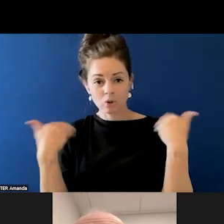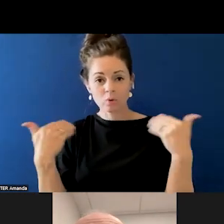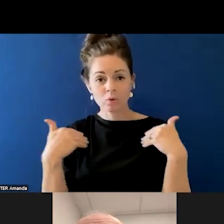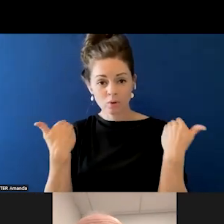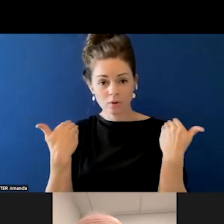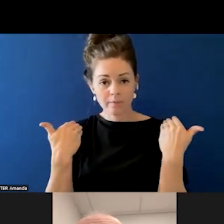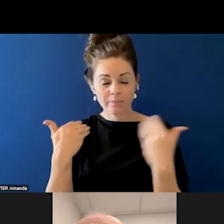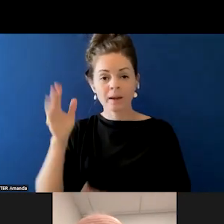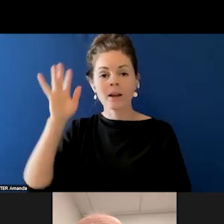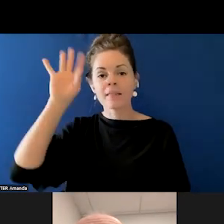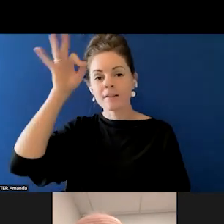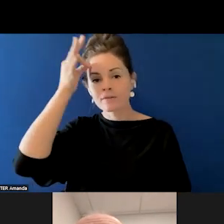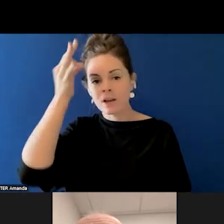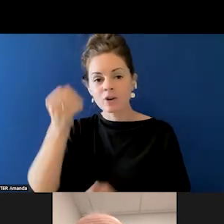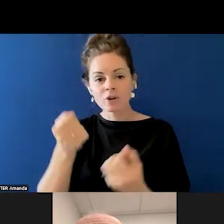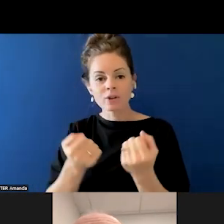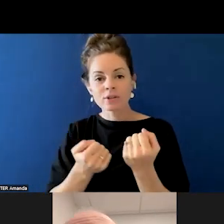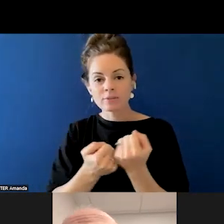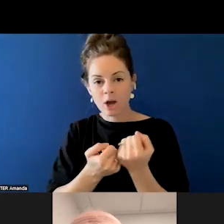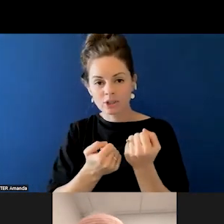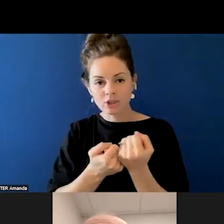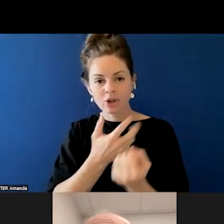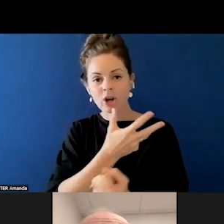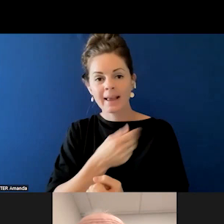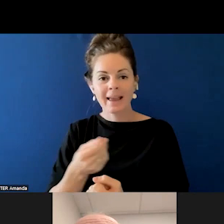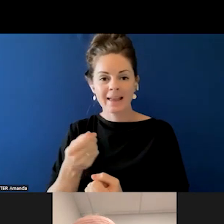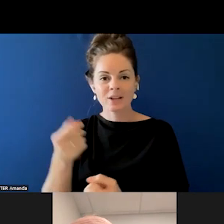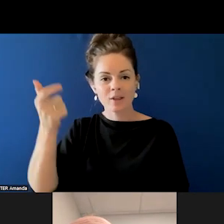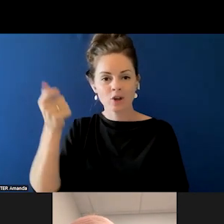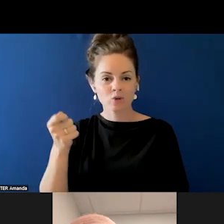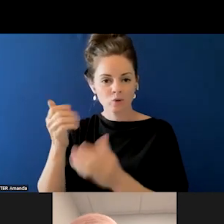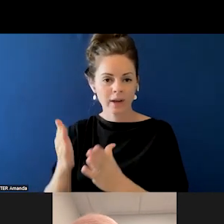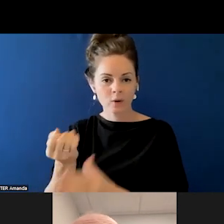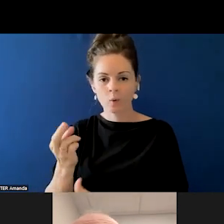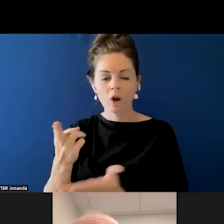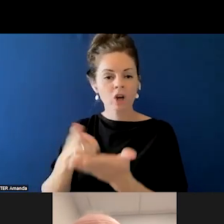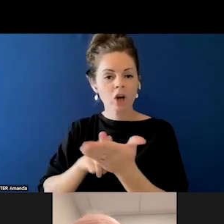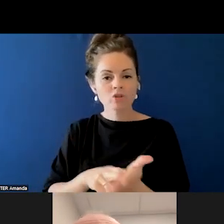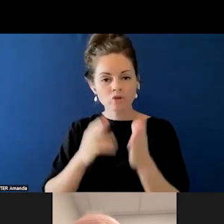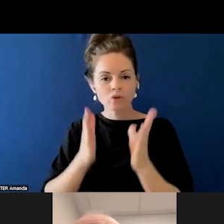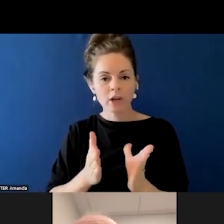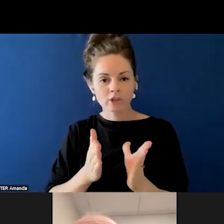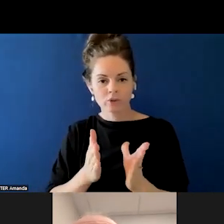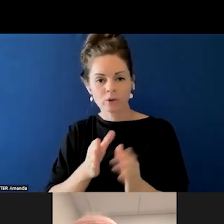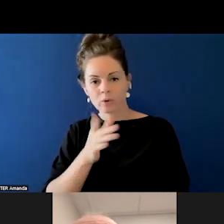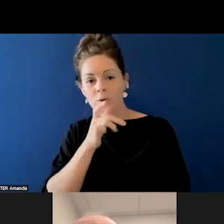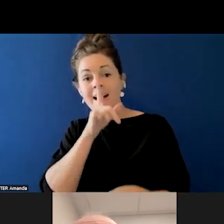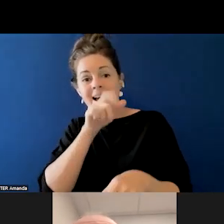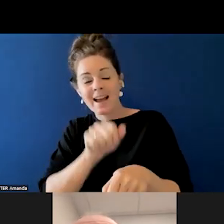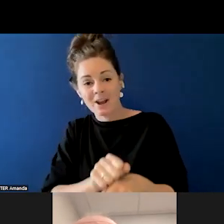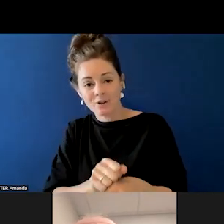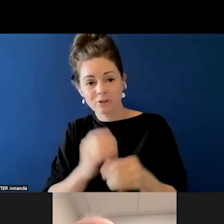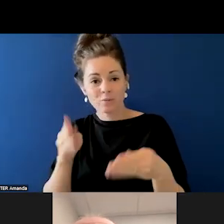federal sponsor and the grantee or contractor who was actually providing the